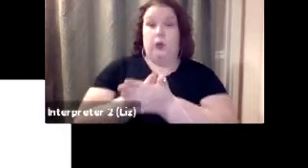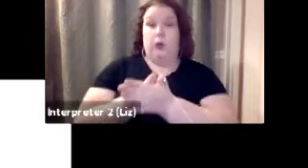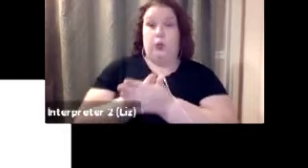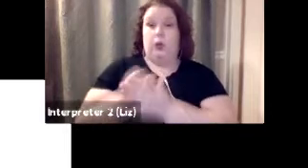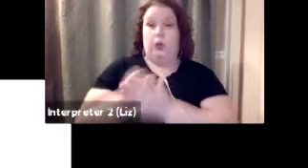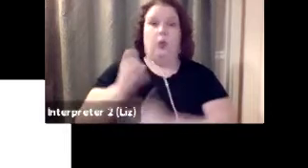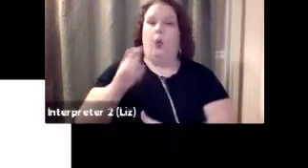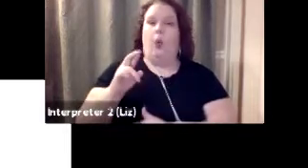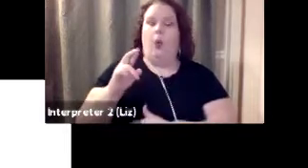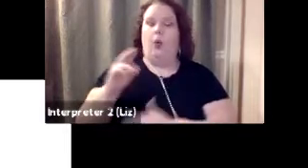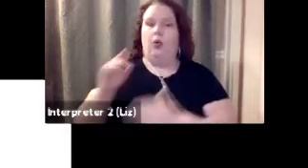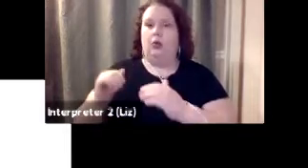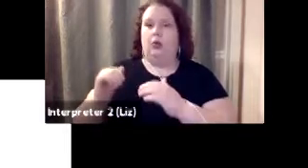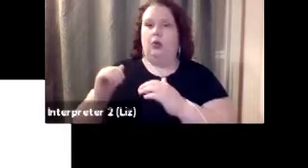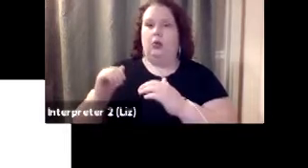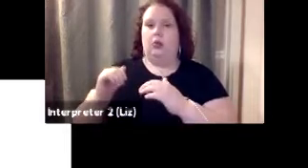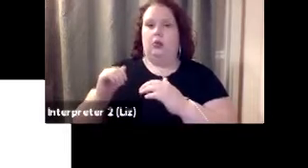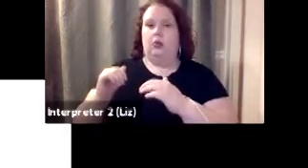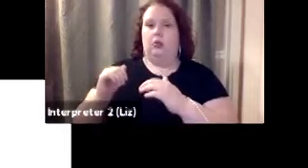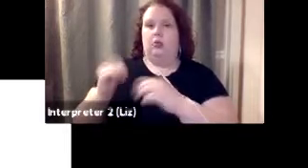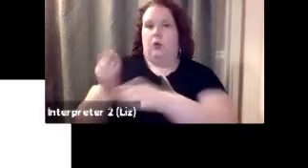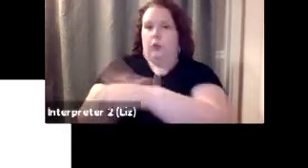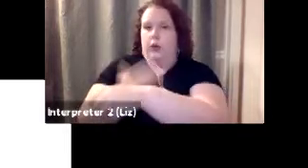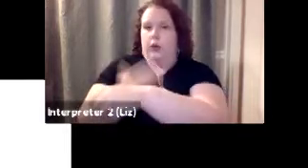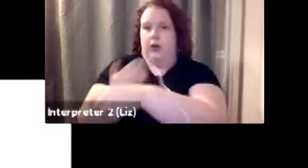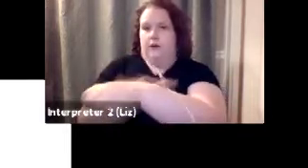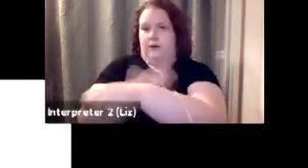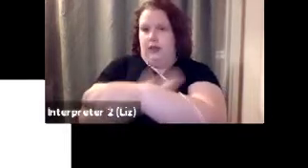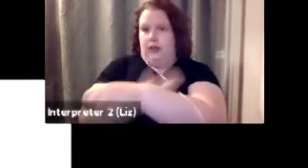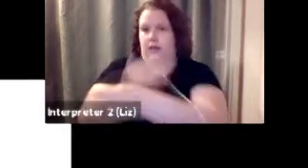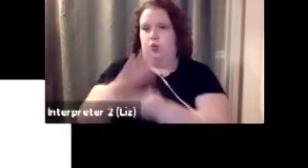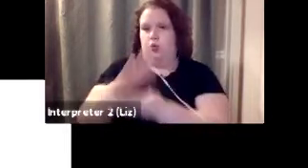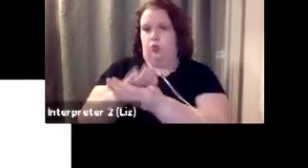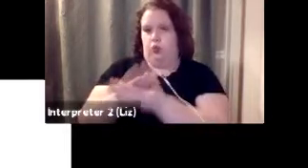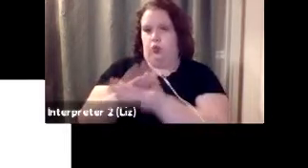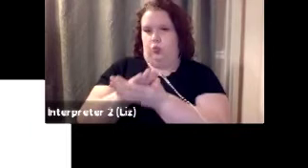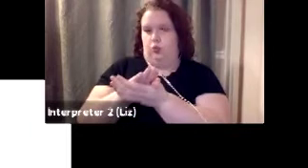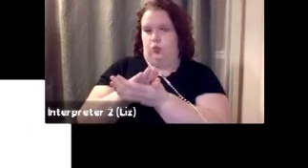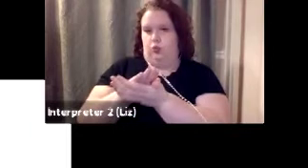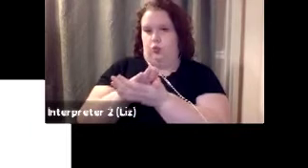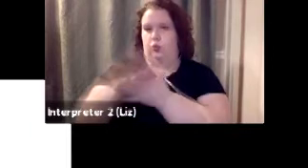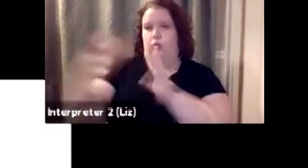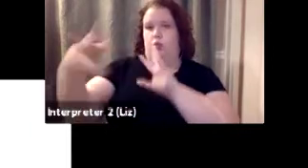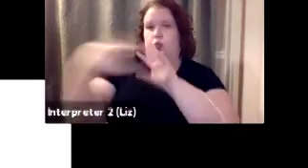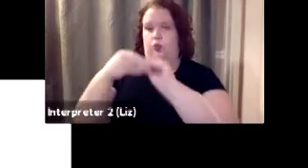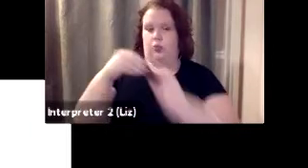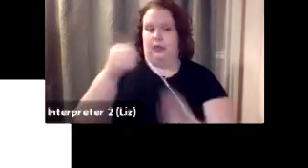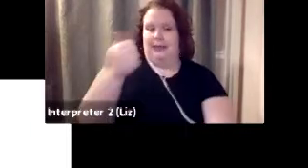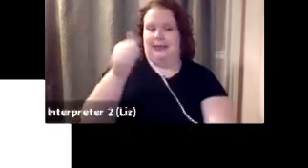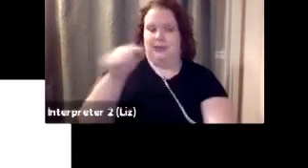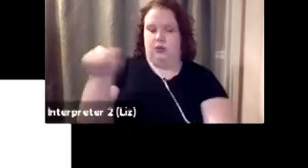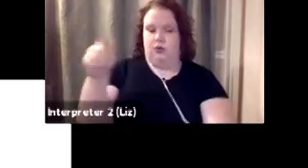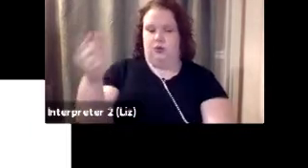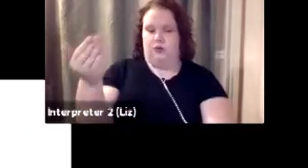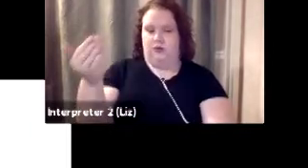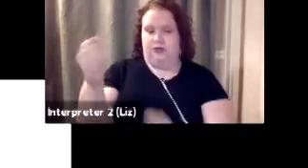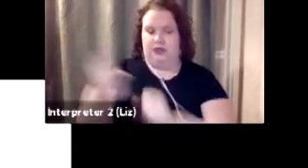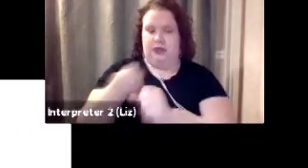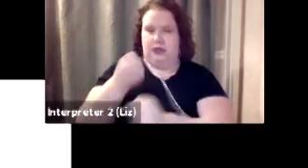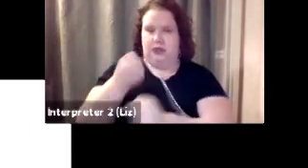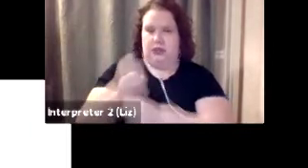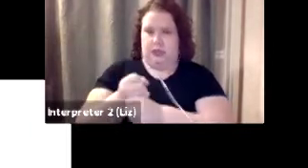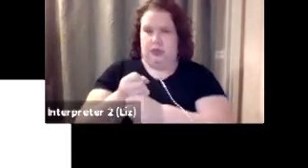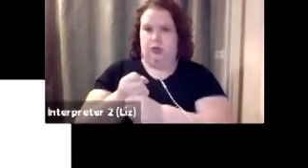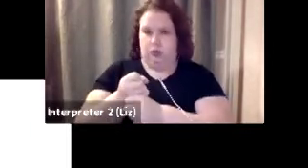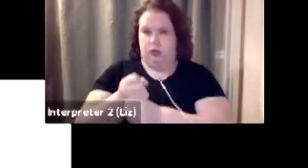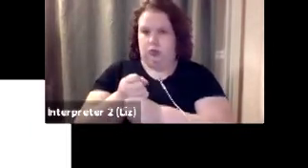schools over that time period. So that means over the next 10 to 15 years, we'll look as we step through the